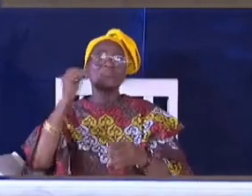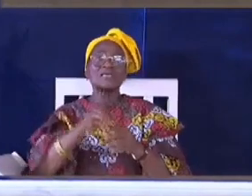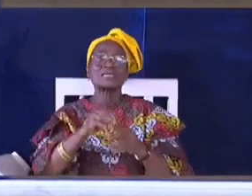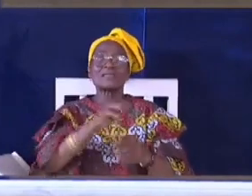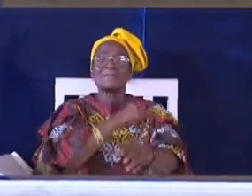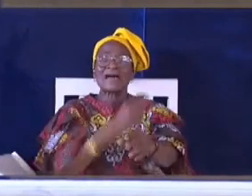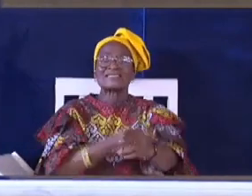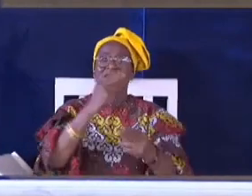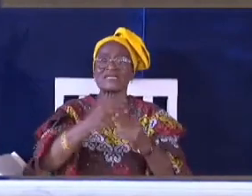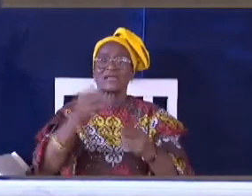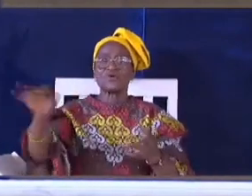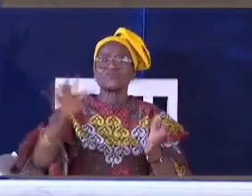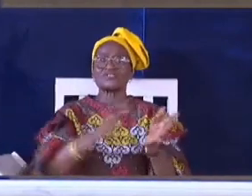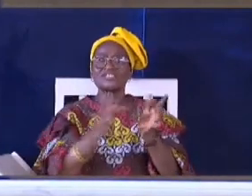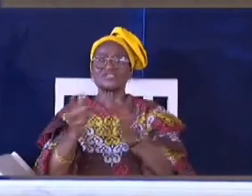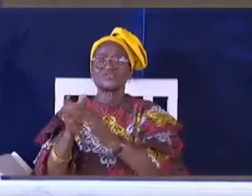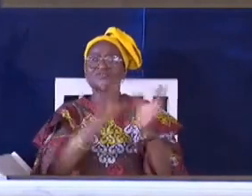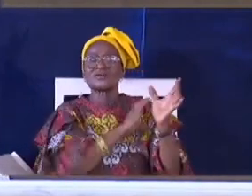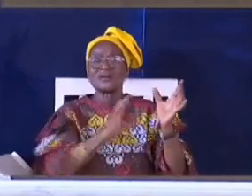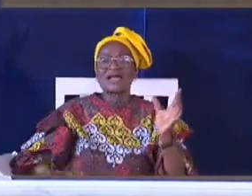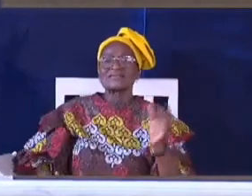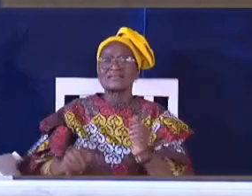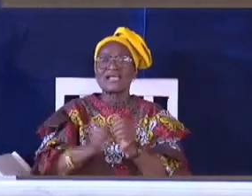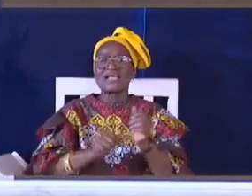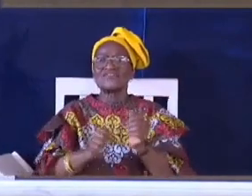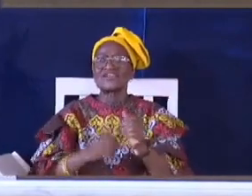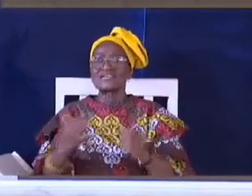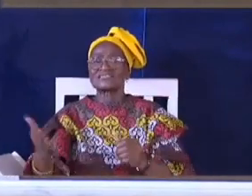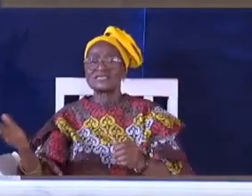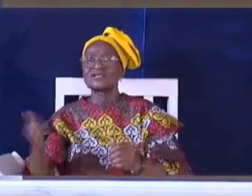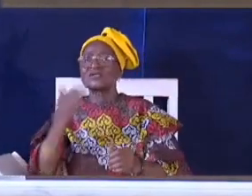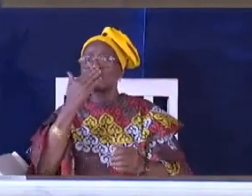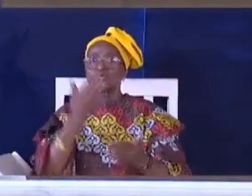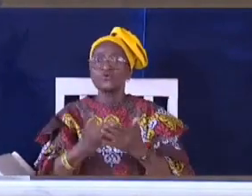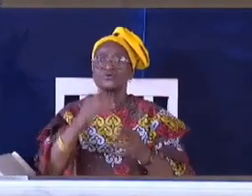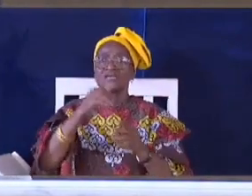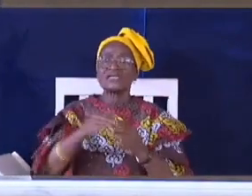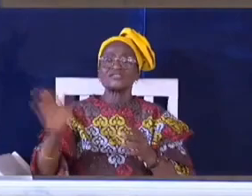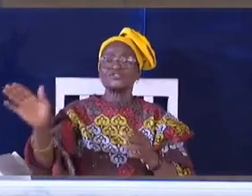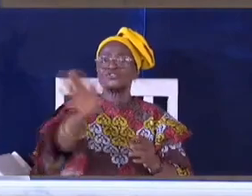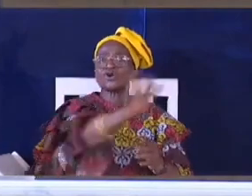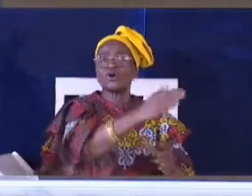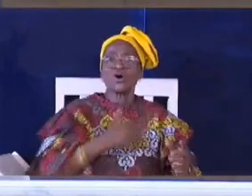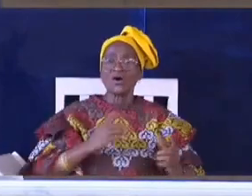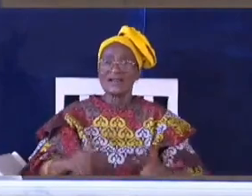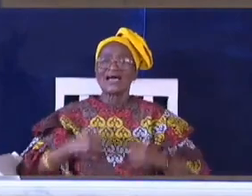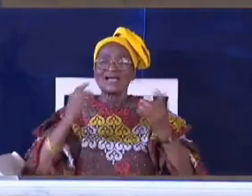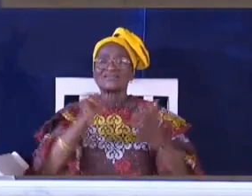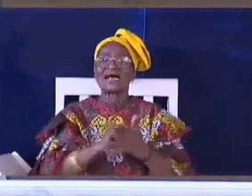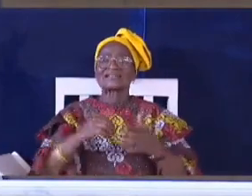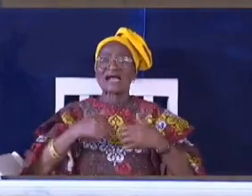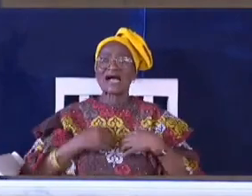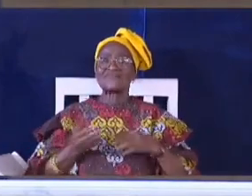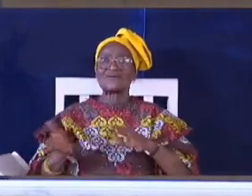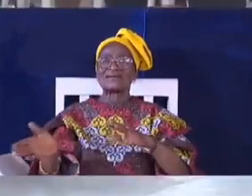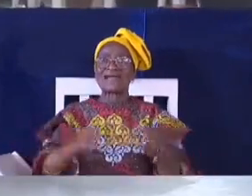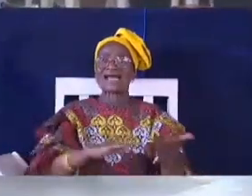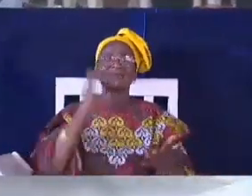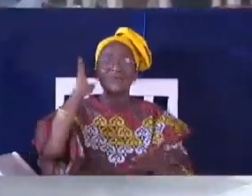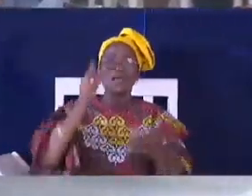Jesus Christ, everything good in your life that had died shall come back to life